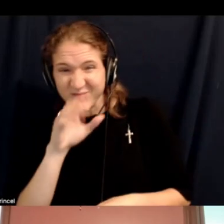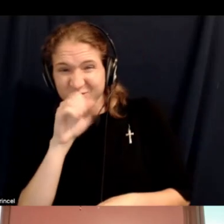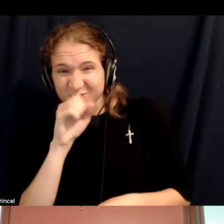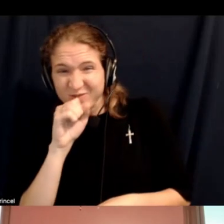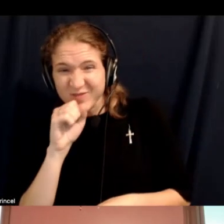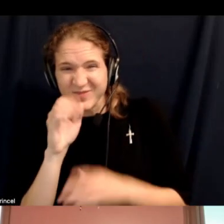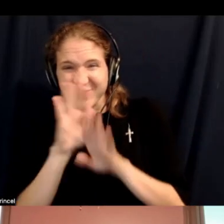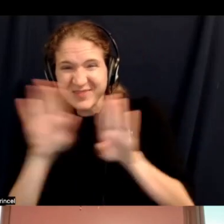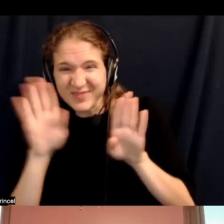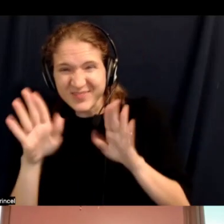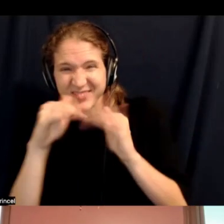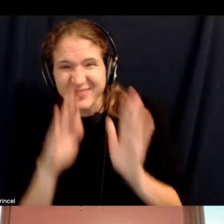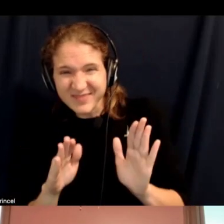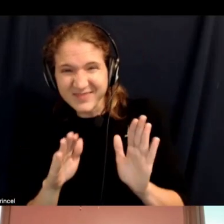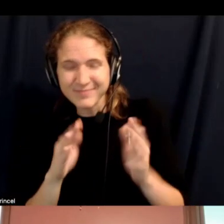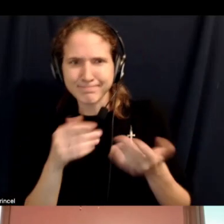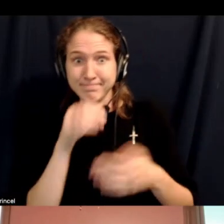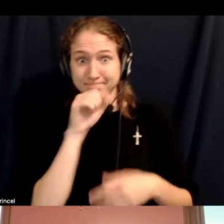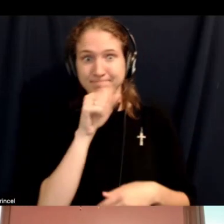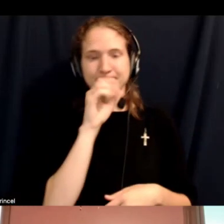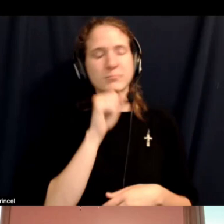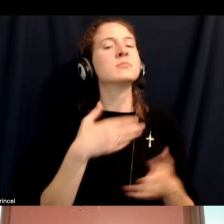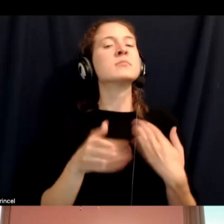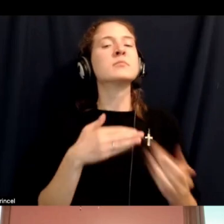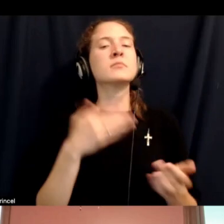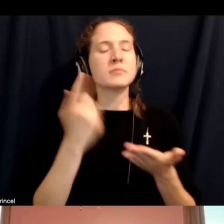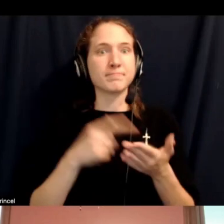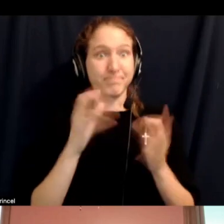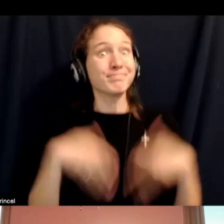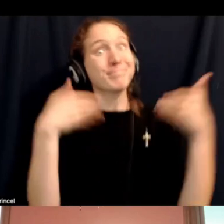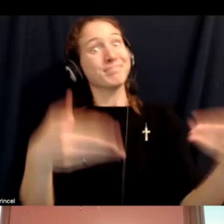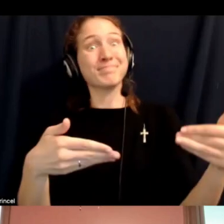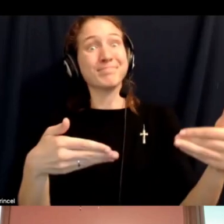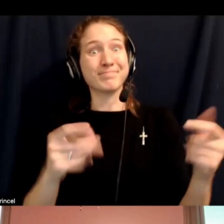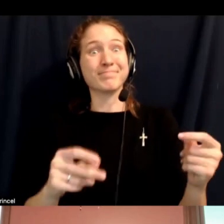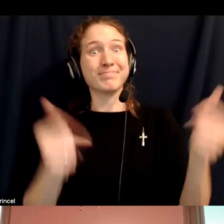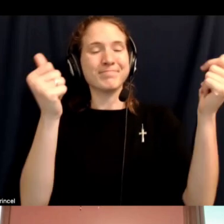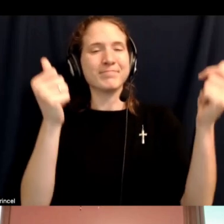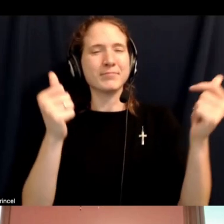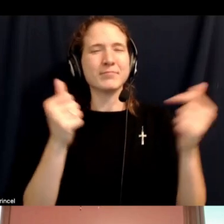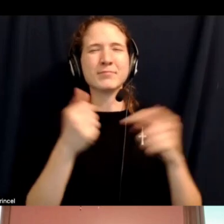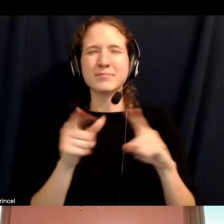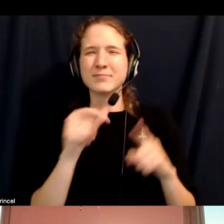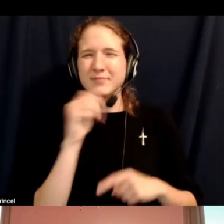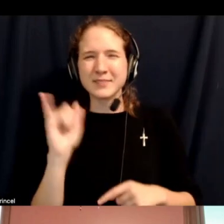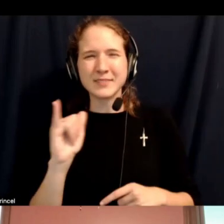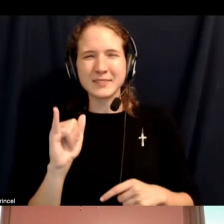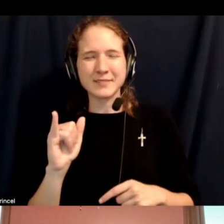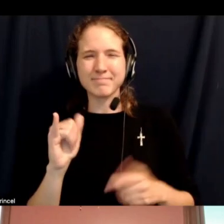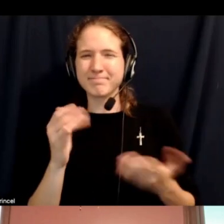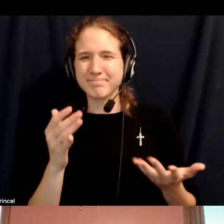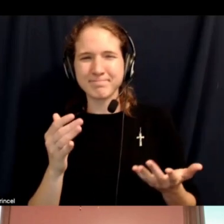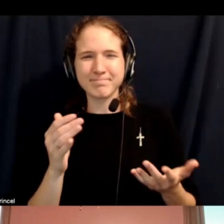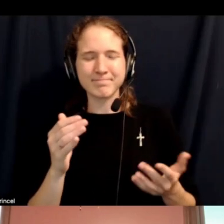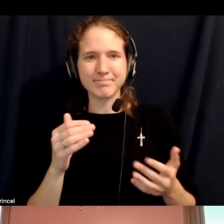So I've done impulsive things, but not physically impulsive. And but I would say that fiction